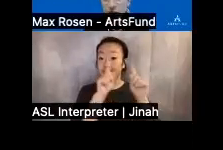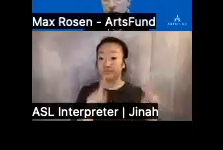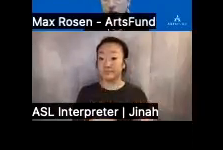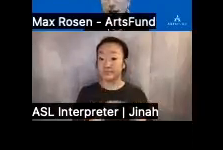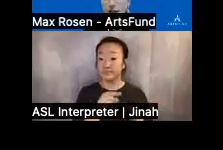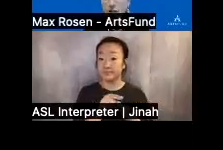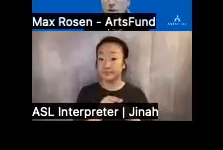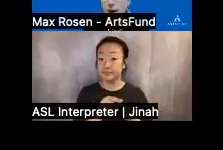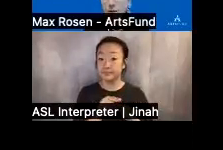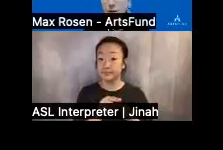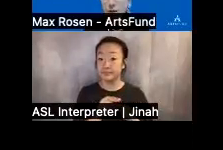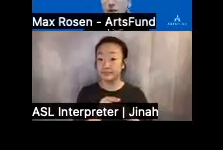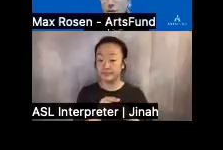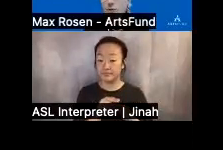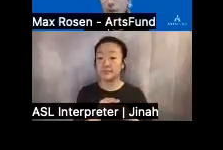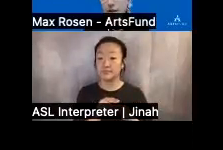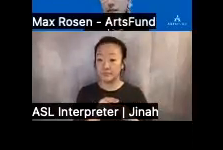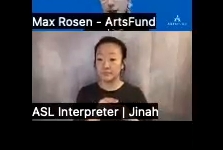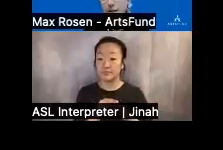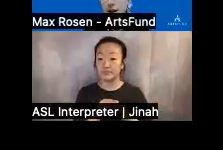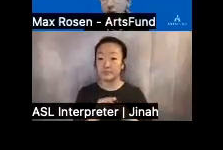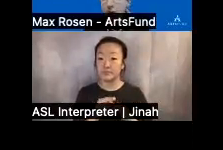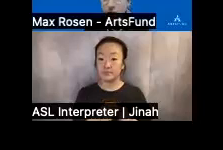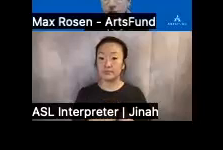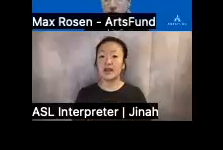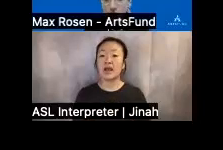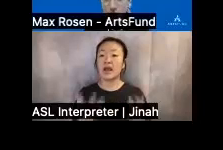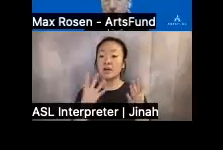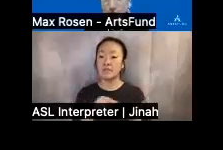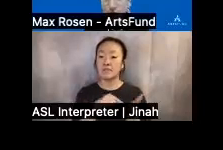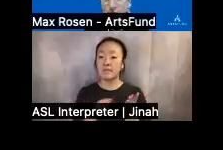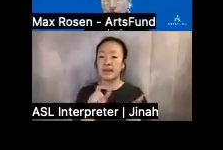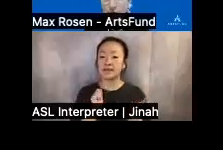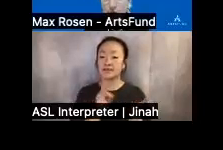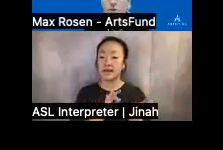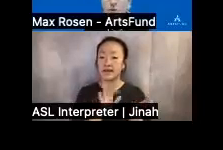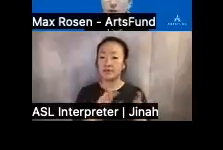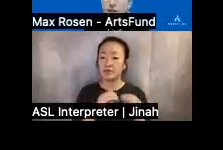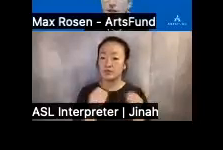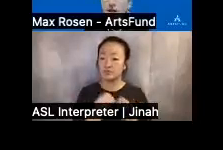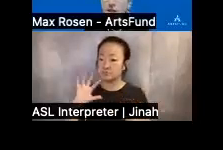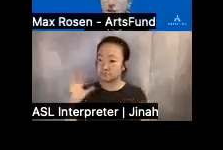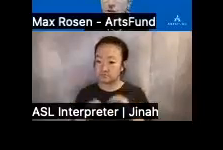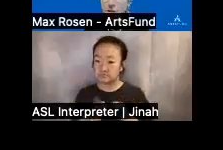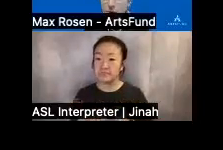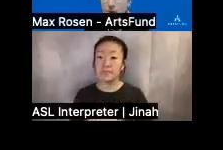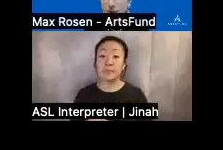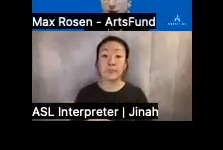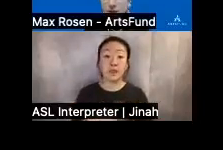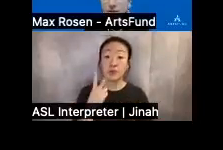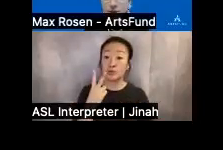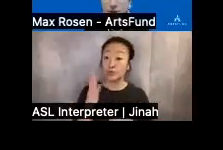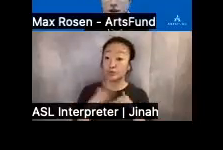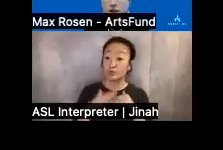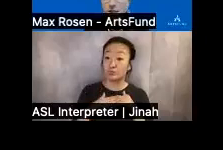demographic section asks you about the number of paid staff at your organization. If your organization has 2 or more paid